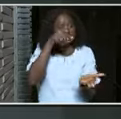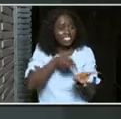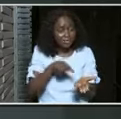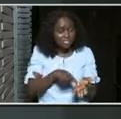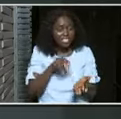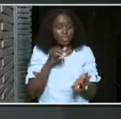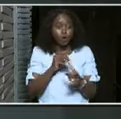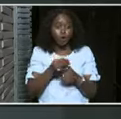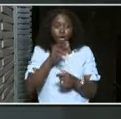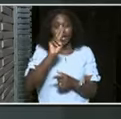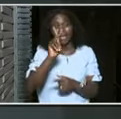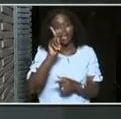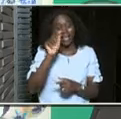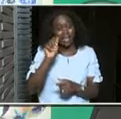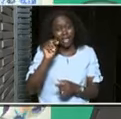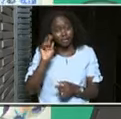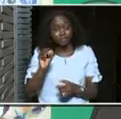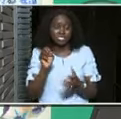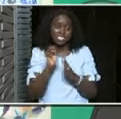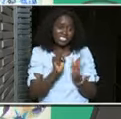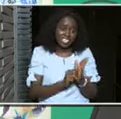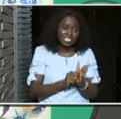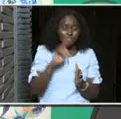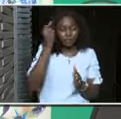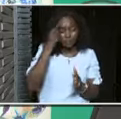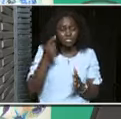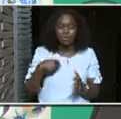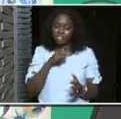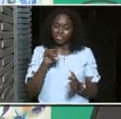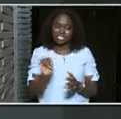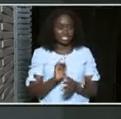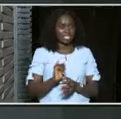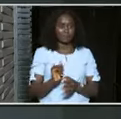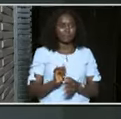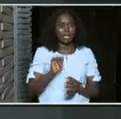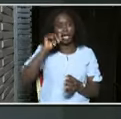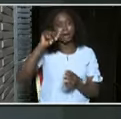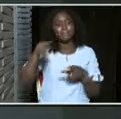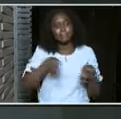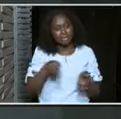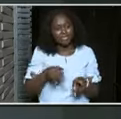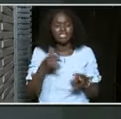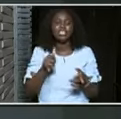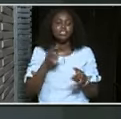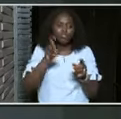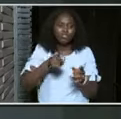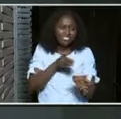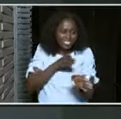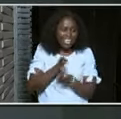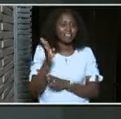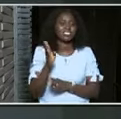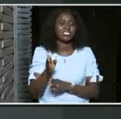government, which of course we are not in the same party, they should direct the person to me. As a person, I'll be happy to pay